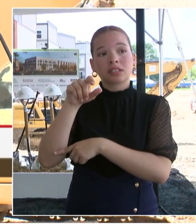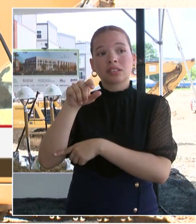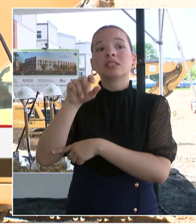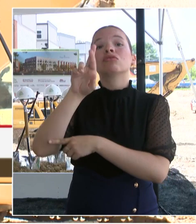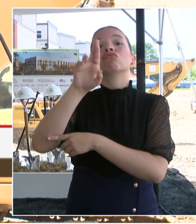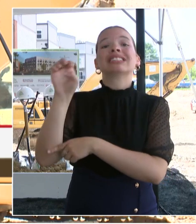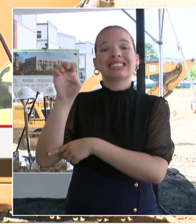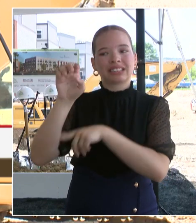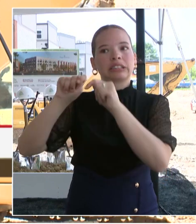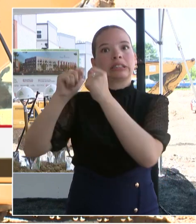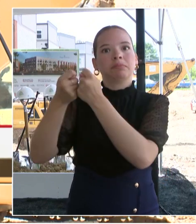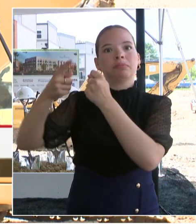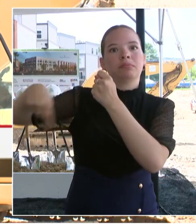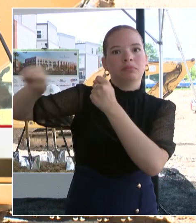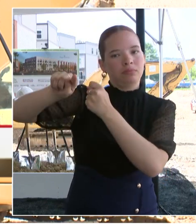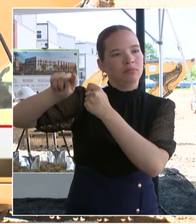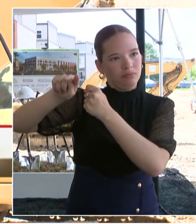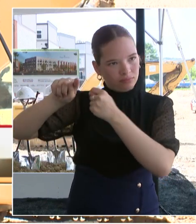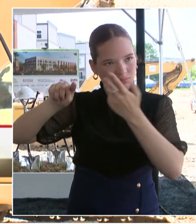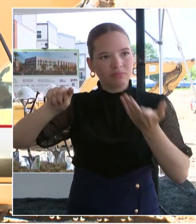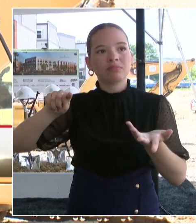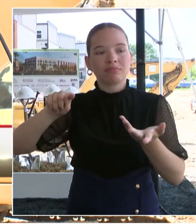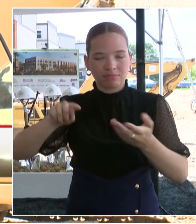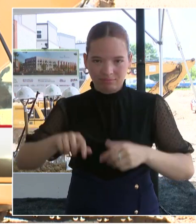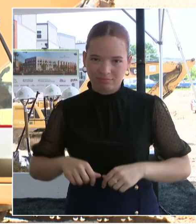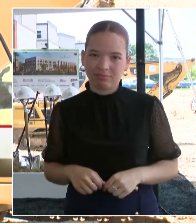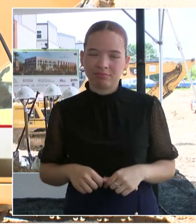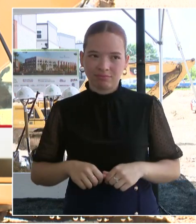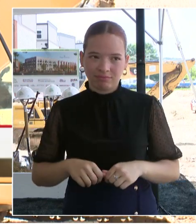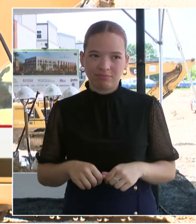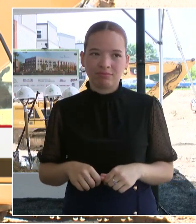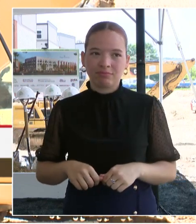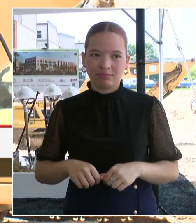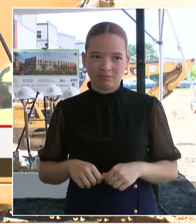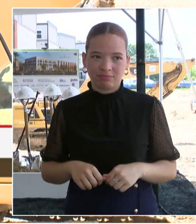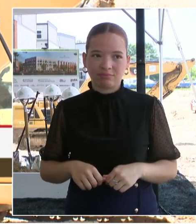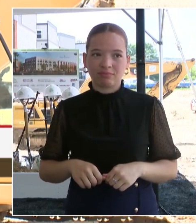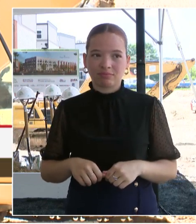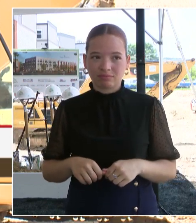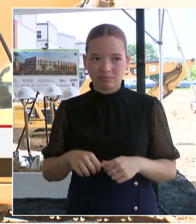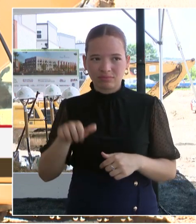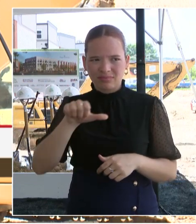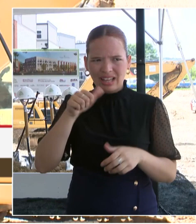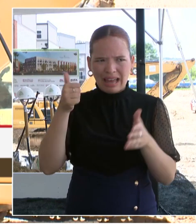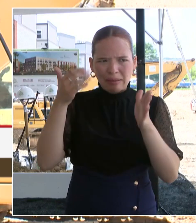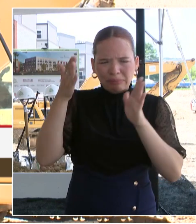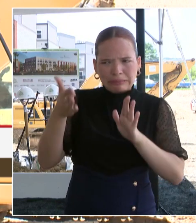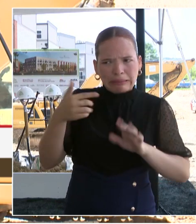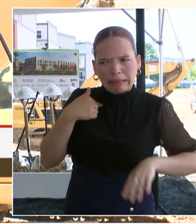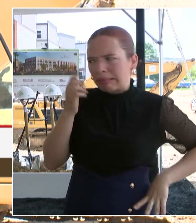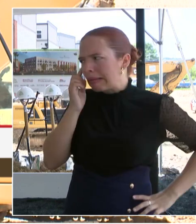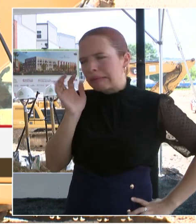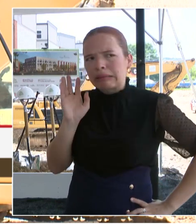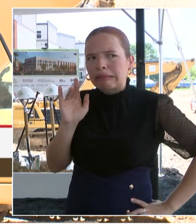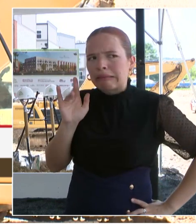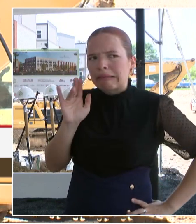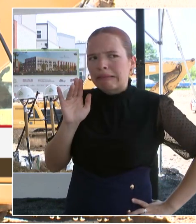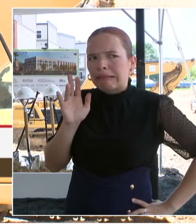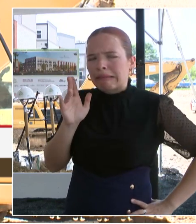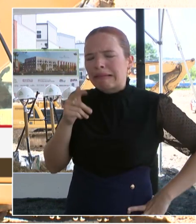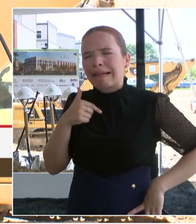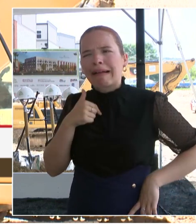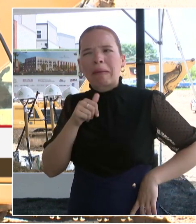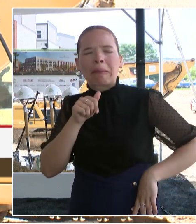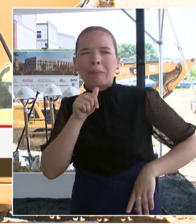Amanda Stevenson and Vivian Molinado, who's, I think, here, I hope. But really, the 2 people on my team, the tag team, the